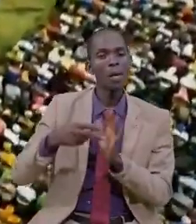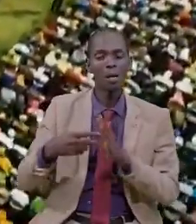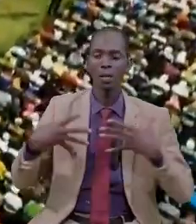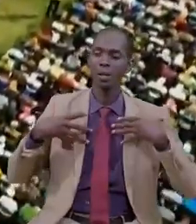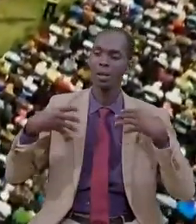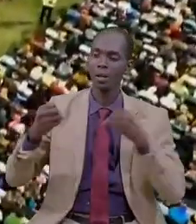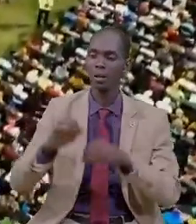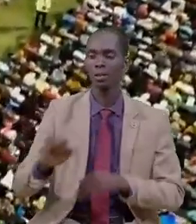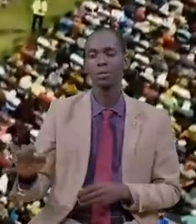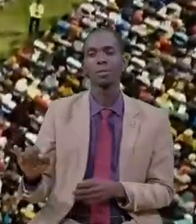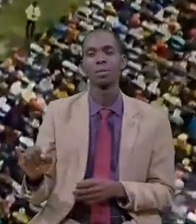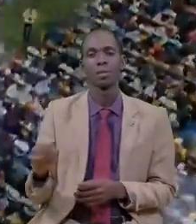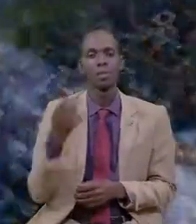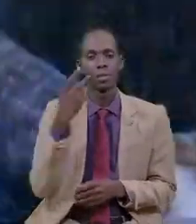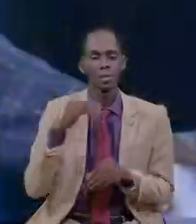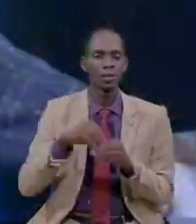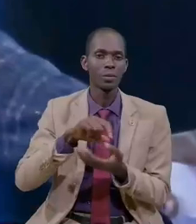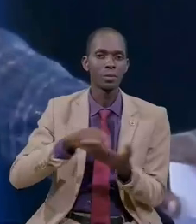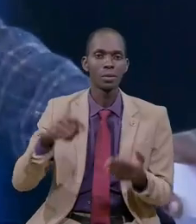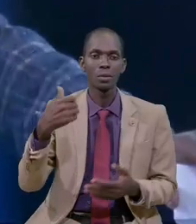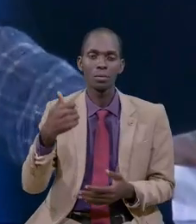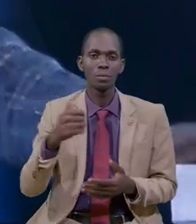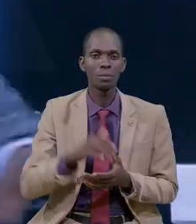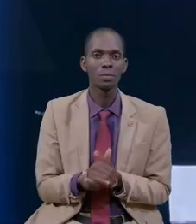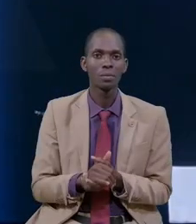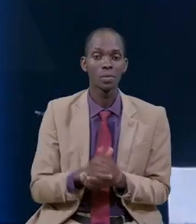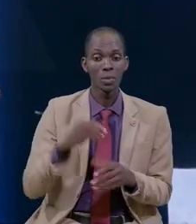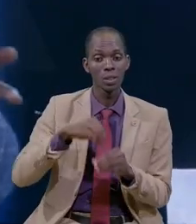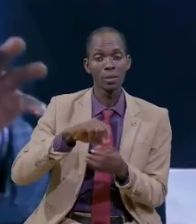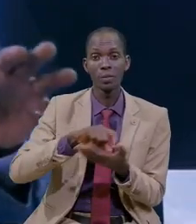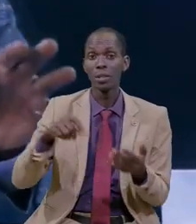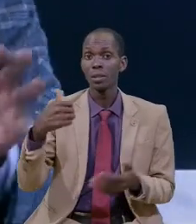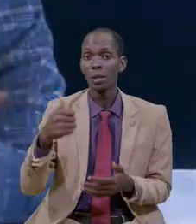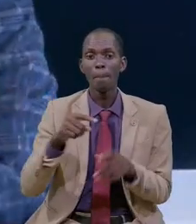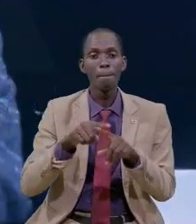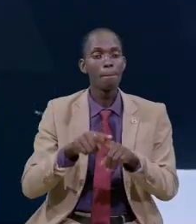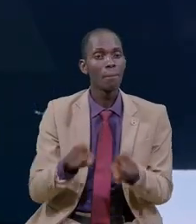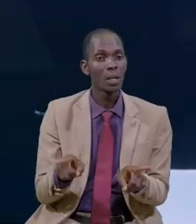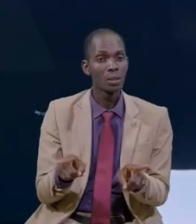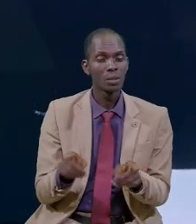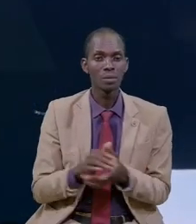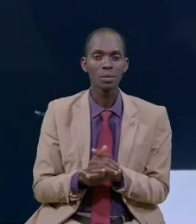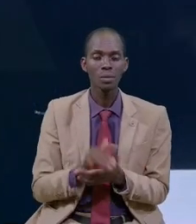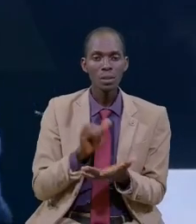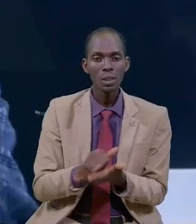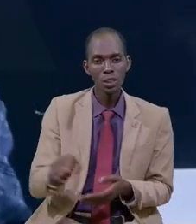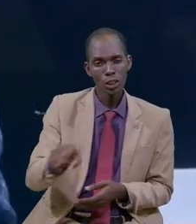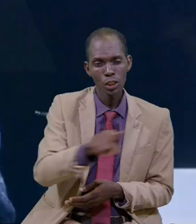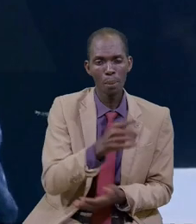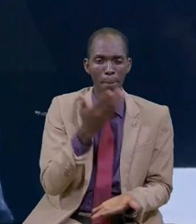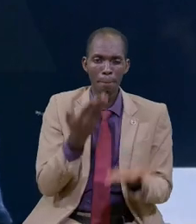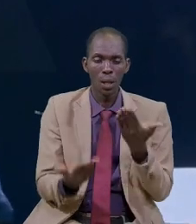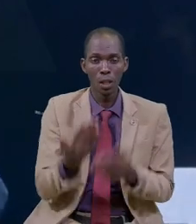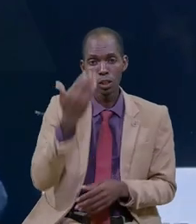maladie guérie, la guérison. Verset 10. Verse 10, it says, but that ye may know that